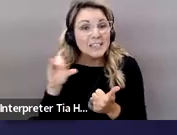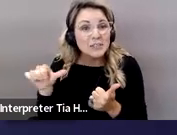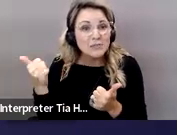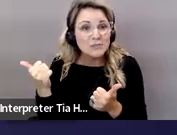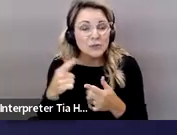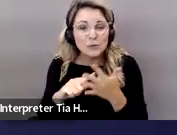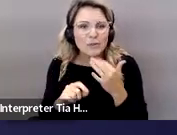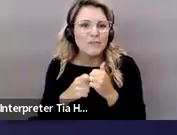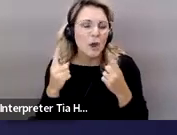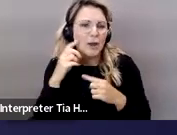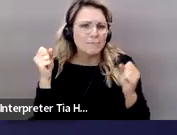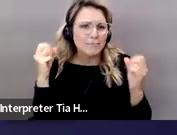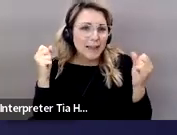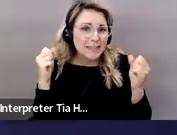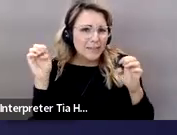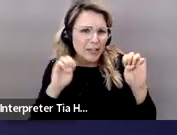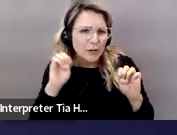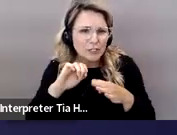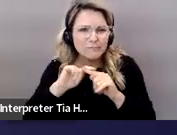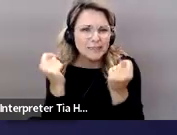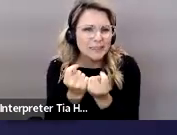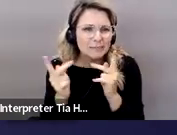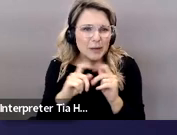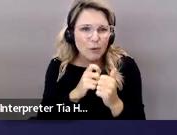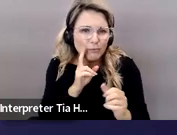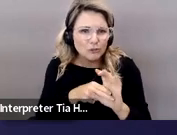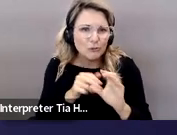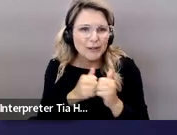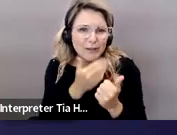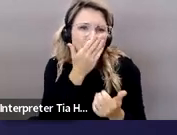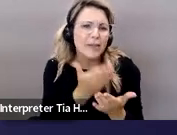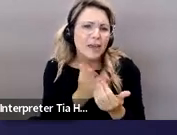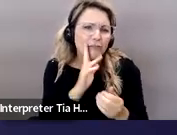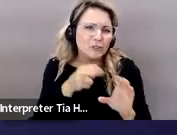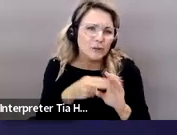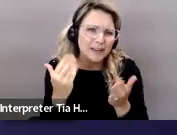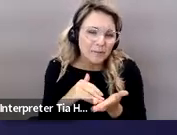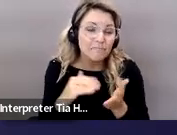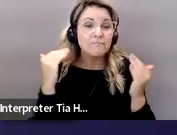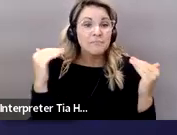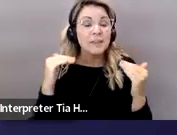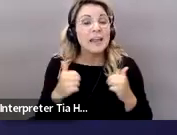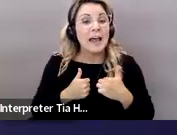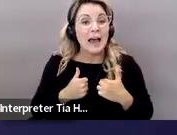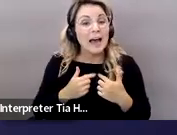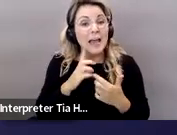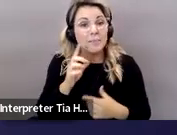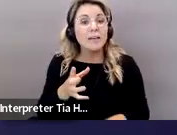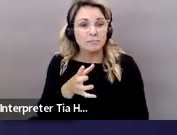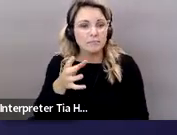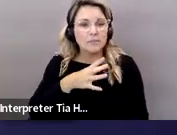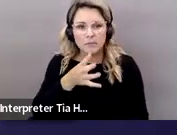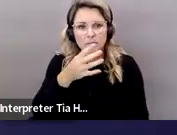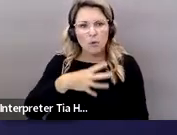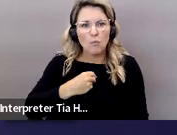very amazing evaluation team members here on the call. So welcome. Thanks for being here. I am a white male.